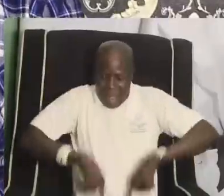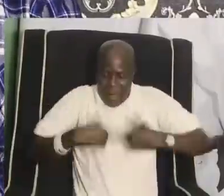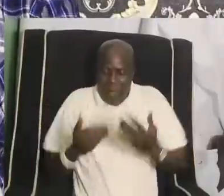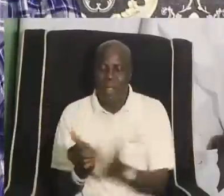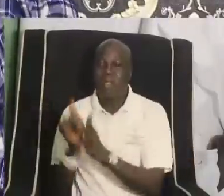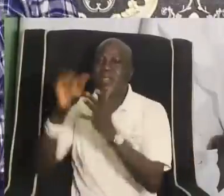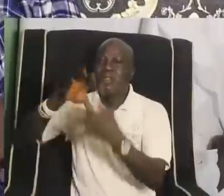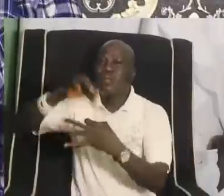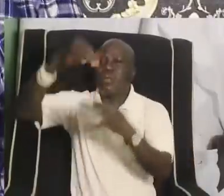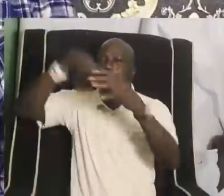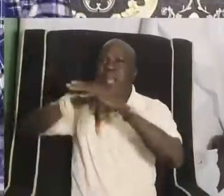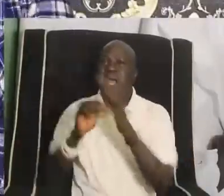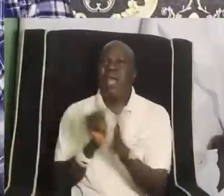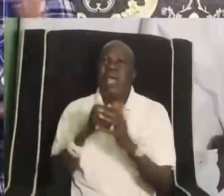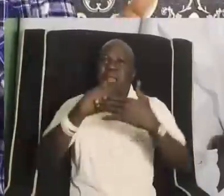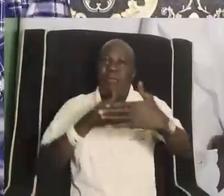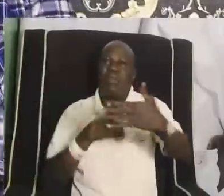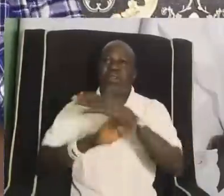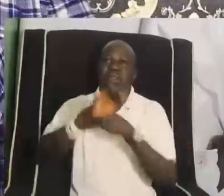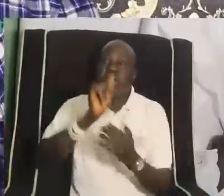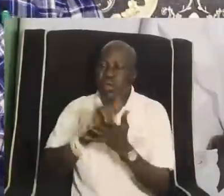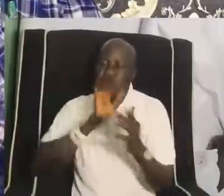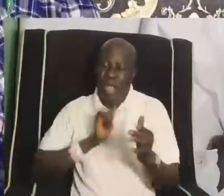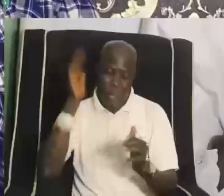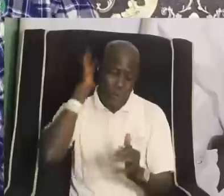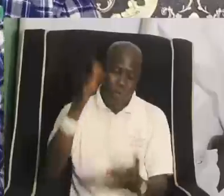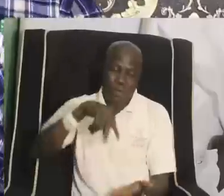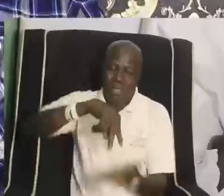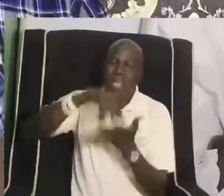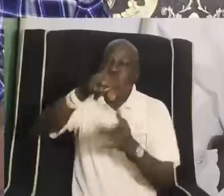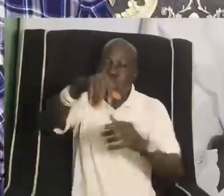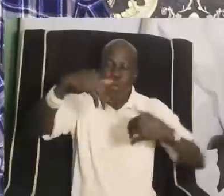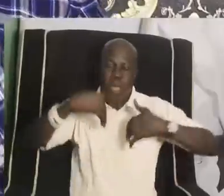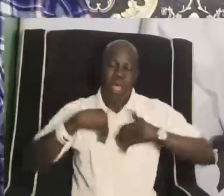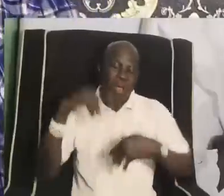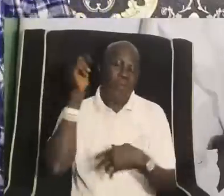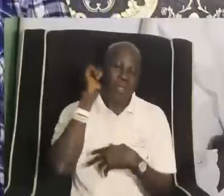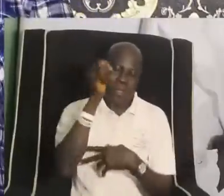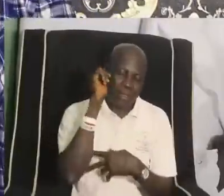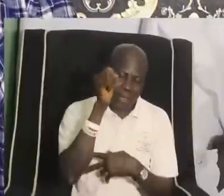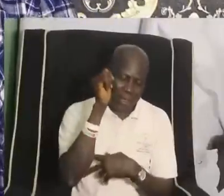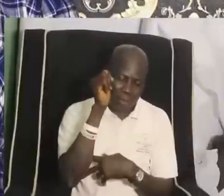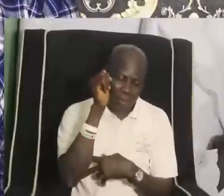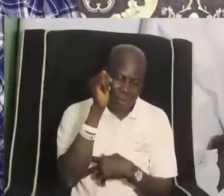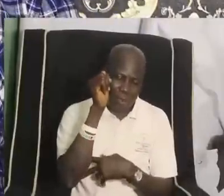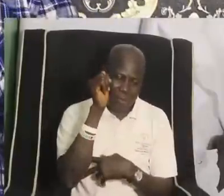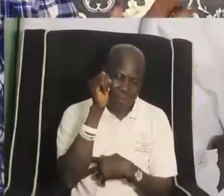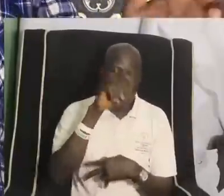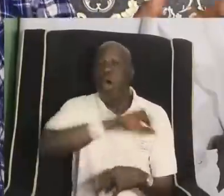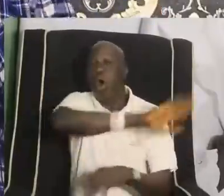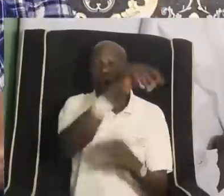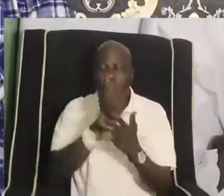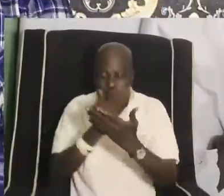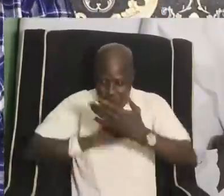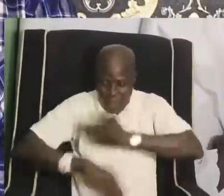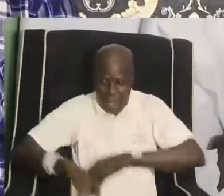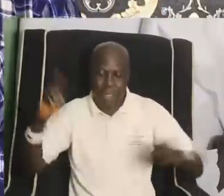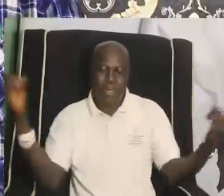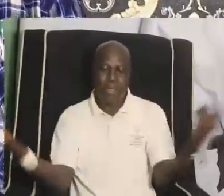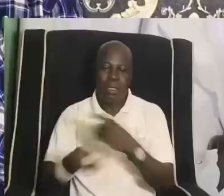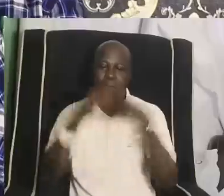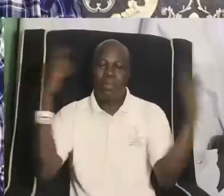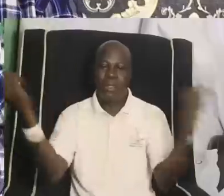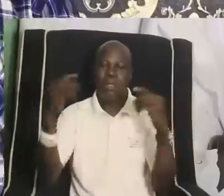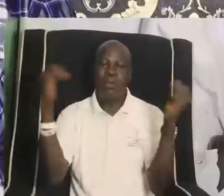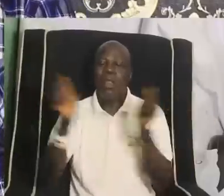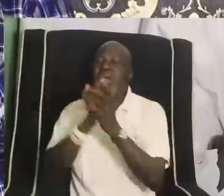it's before the Lord, the one that has stand. The testimony. We have testimony. All to the brothers